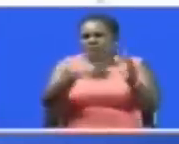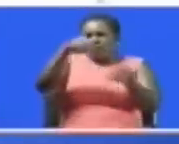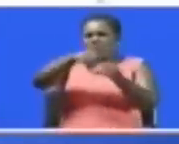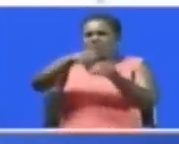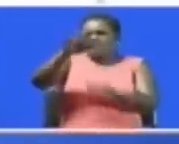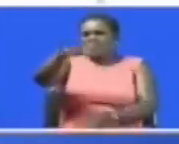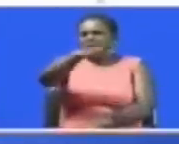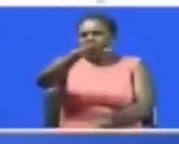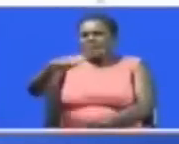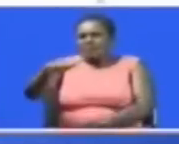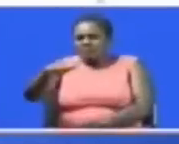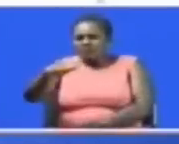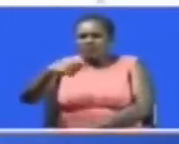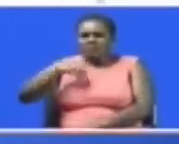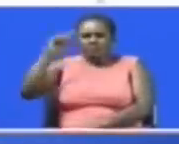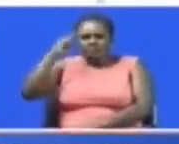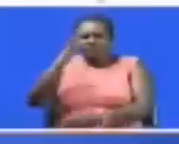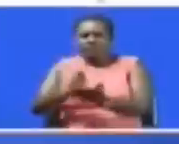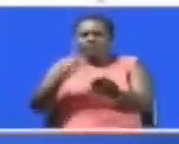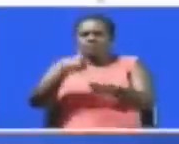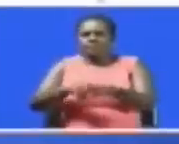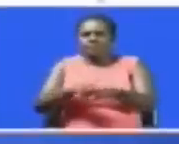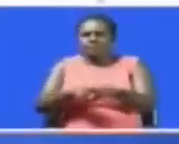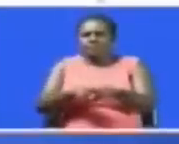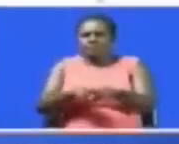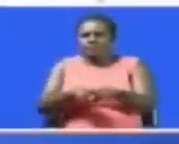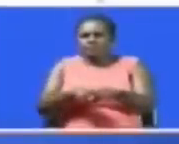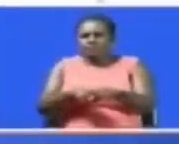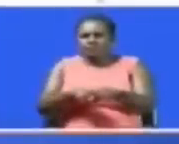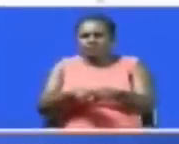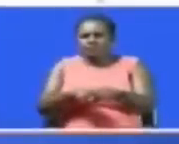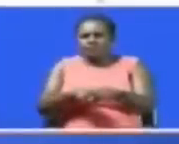within Parliament. And I think sometimes also... Patriarchy.